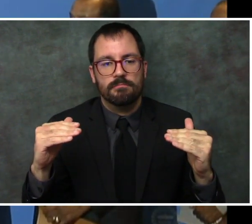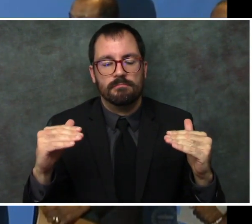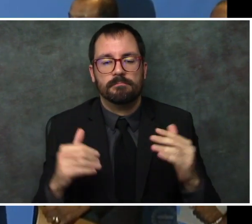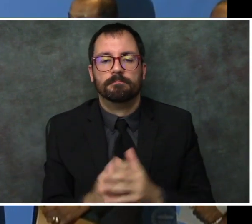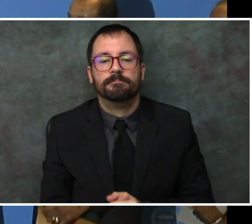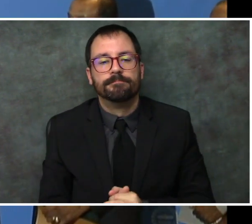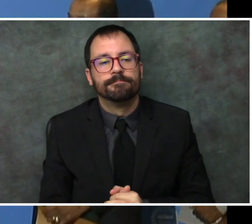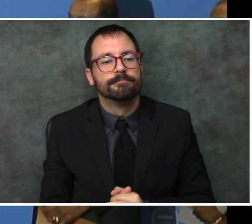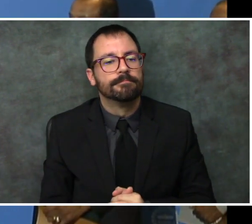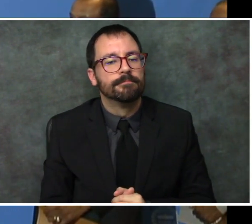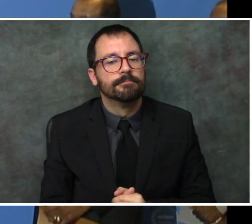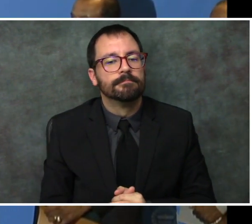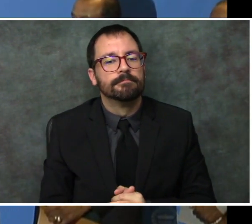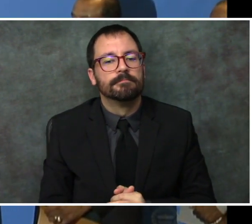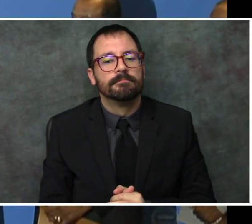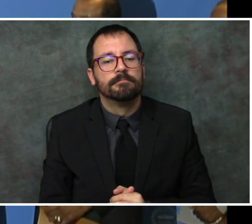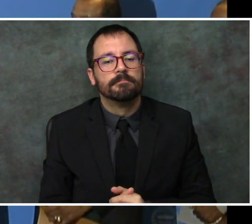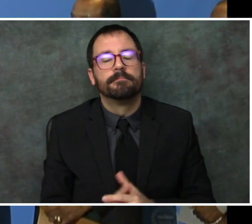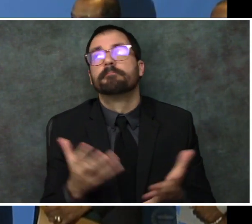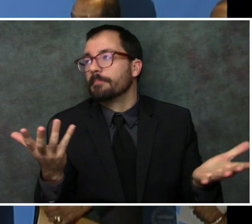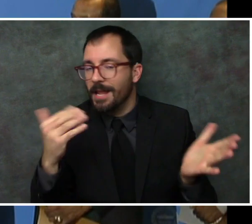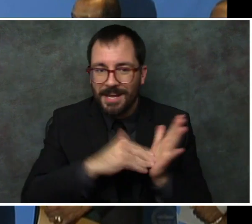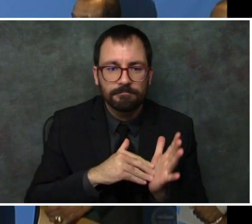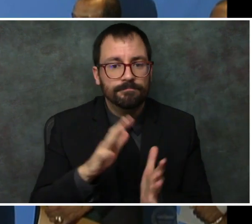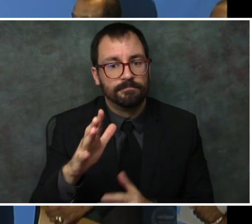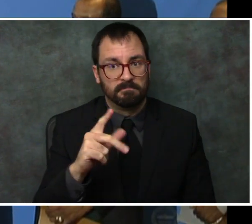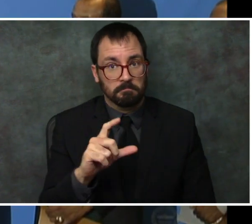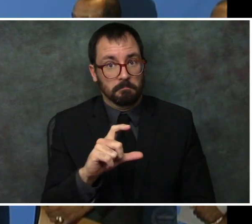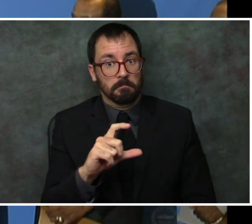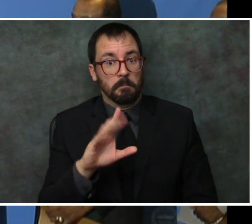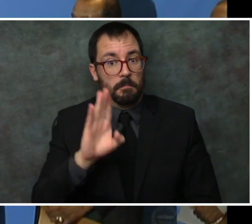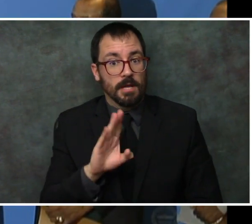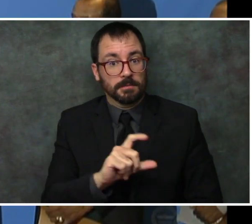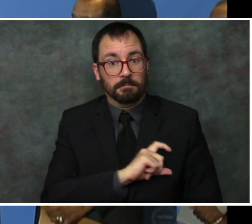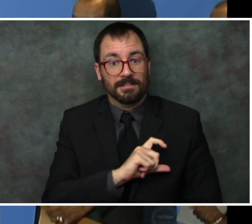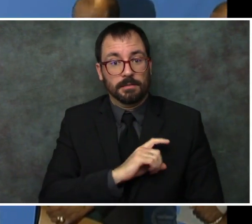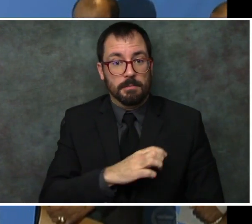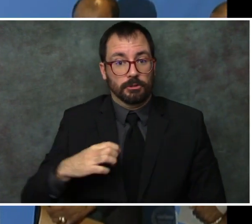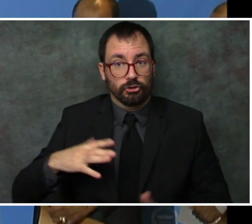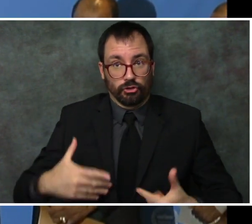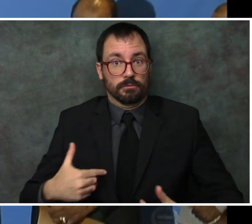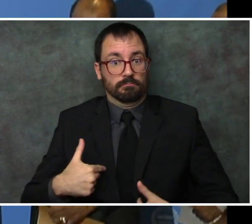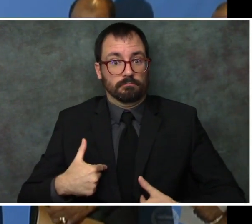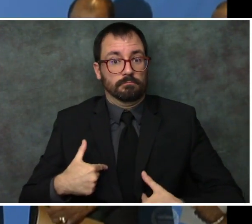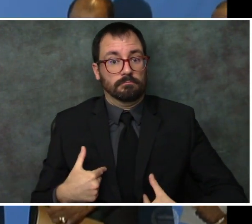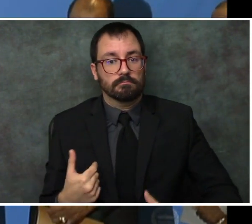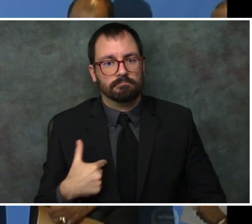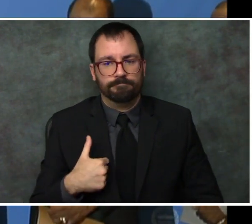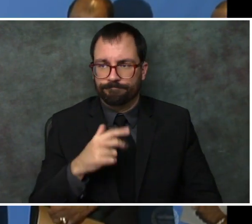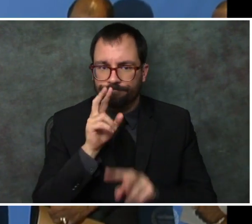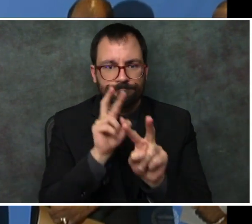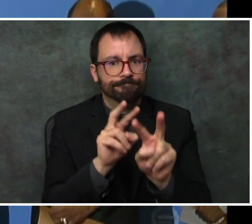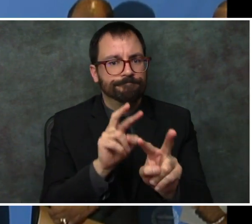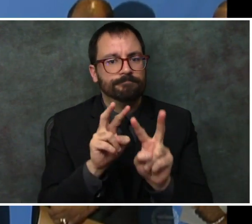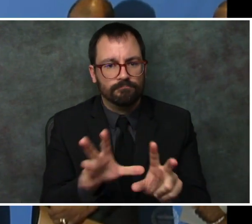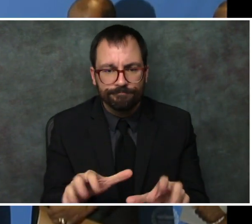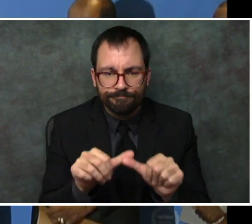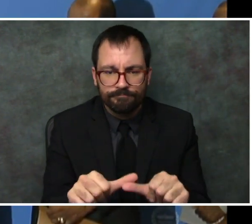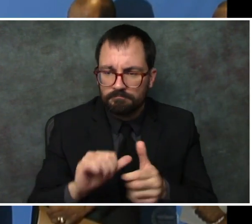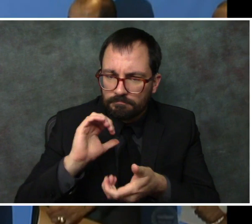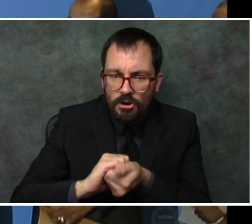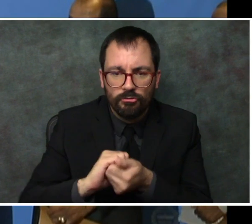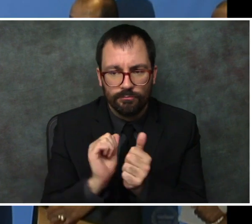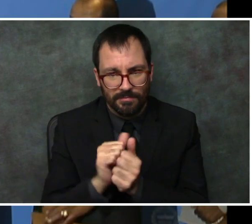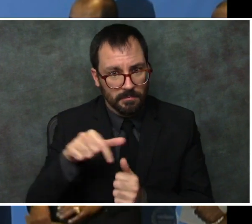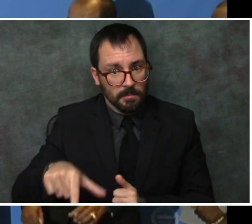as Boston Police Commissioner, I'm looking forward to continued partnerships with not only this panel, but